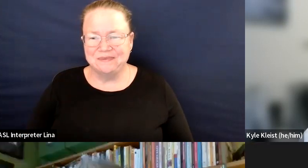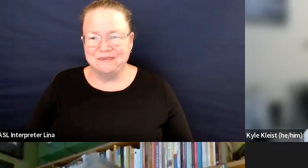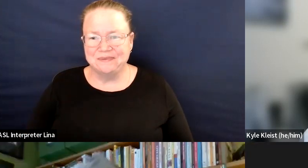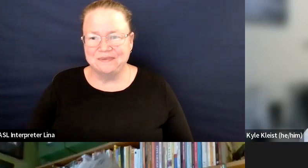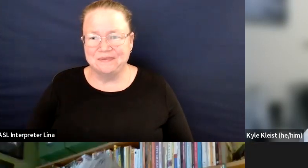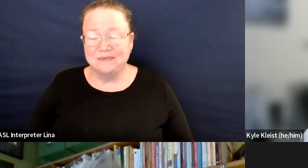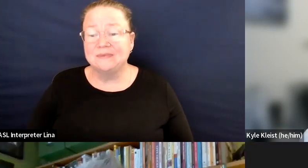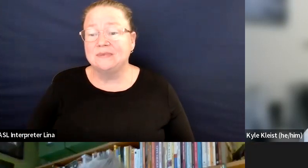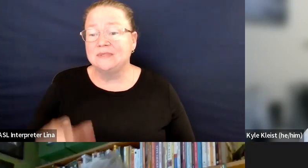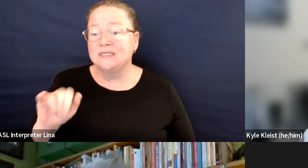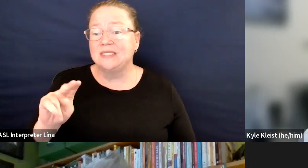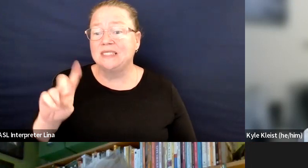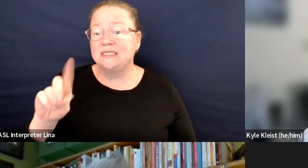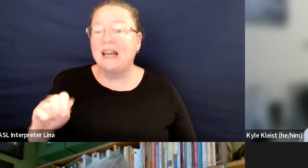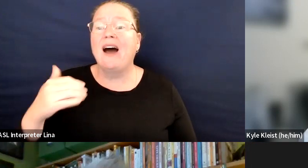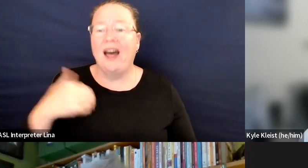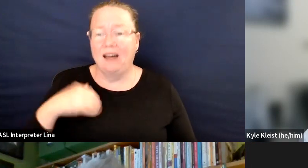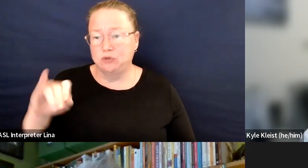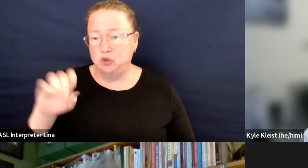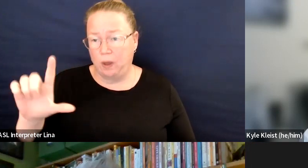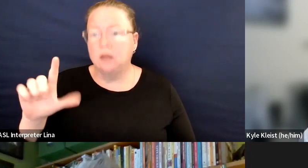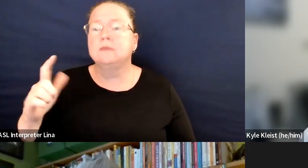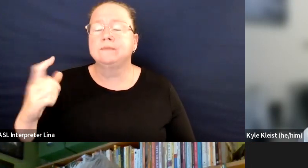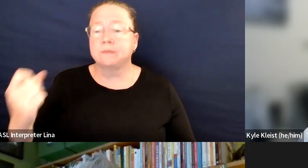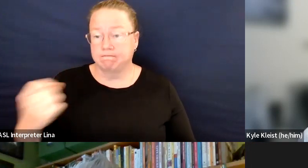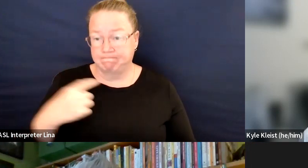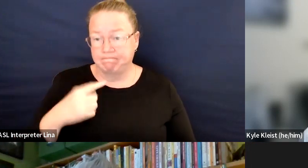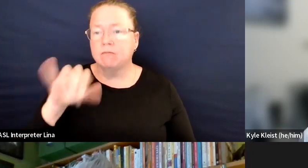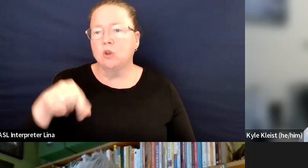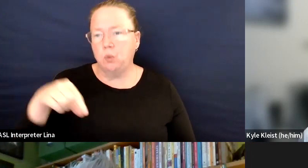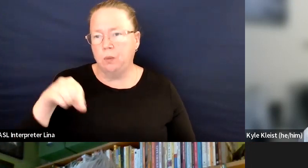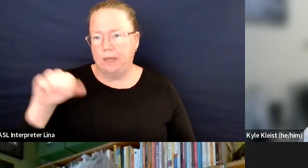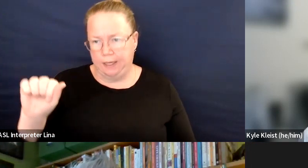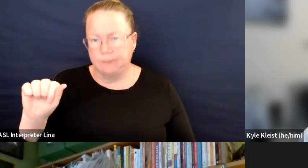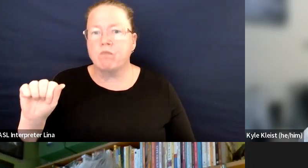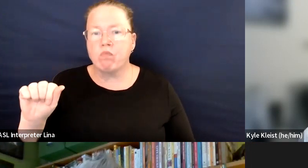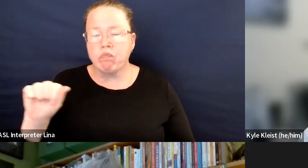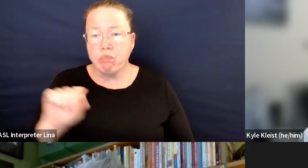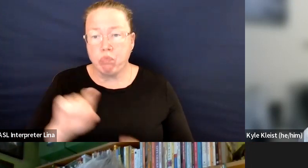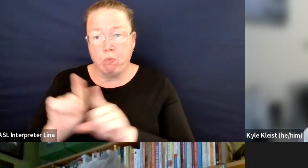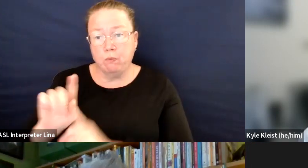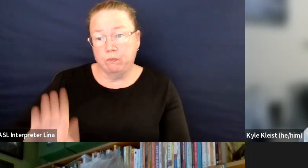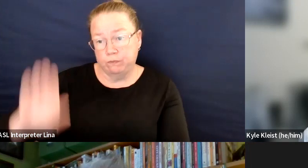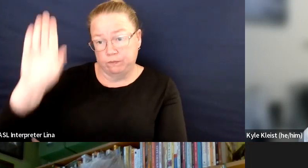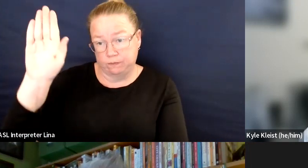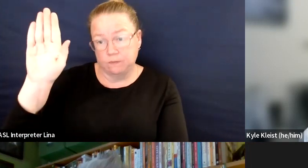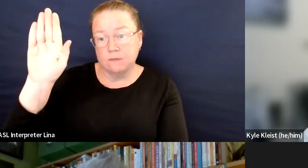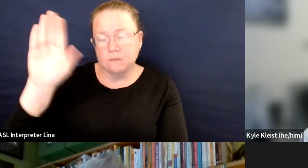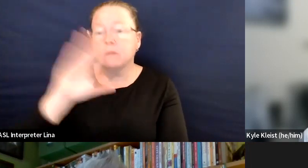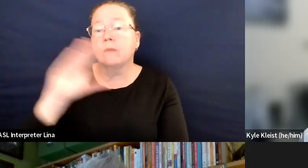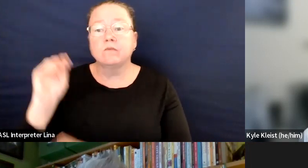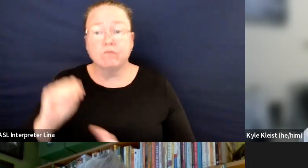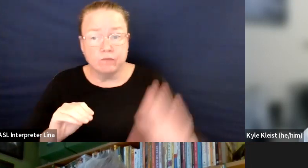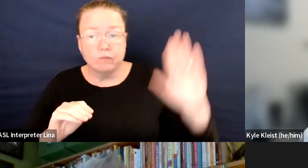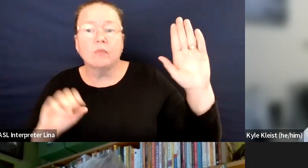Linda, we do have, so Joelle, who had sent in that Q&A, has also raised her hand. And then we have a hand raised